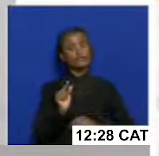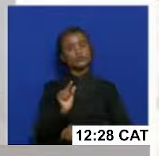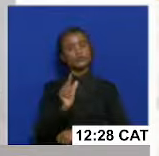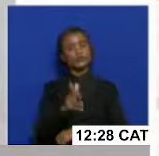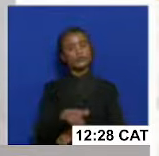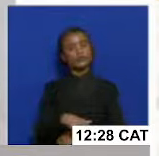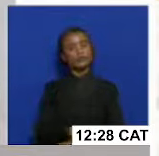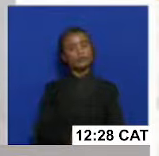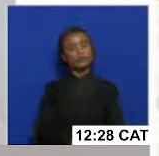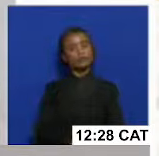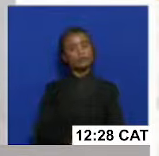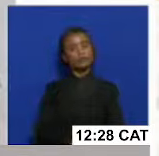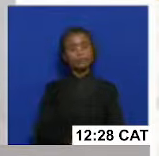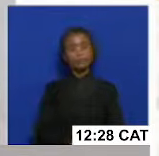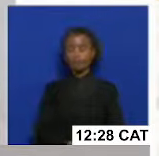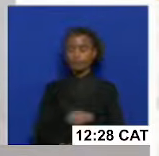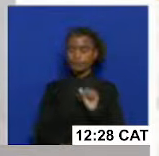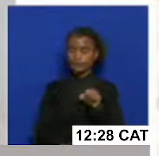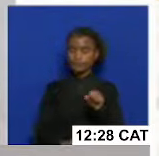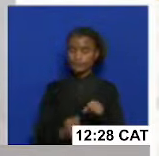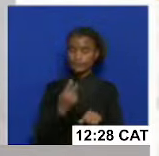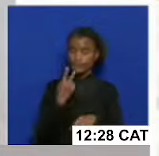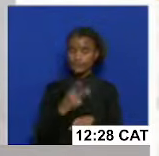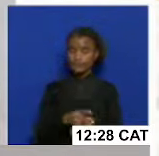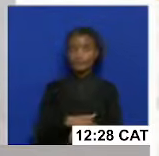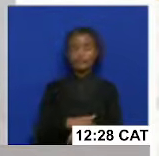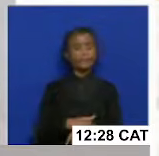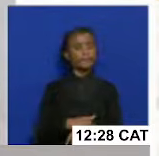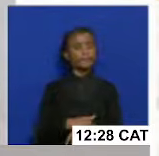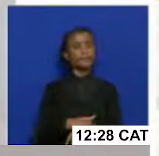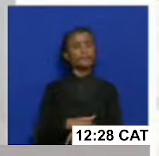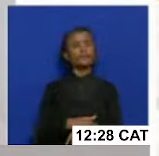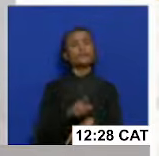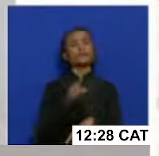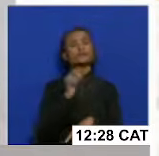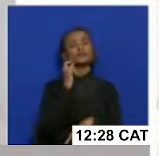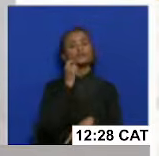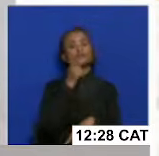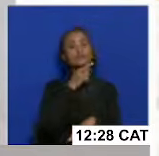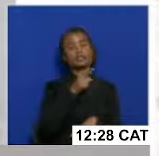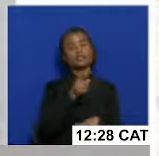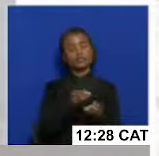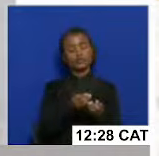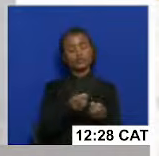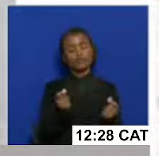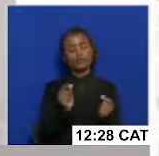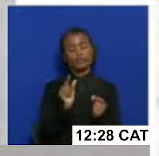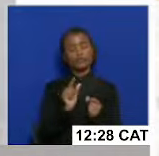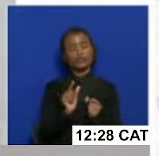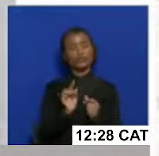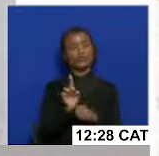And Yes, I see it. when you say, we'll sort this out soon, you're referring to what?